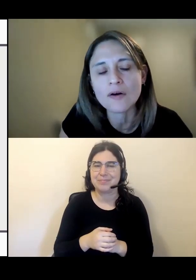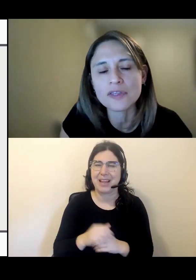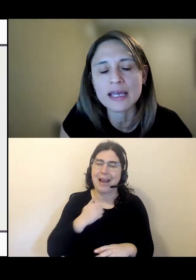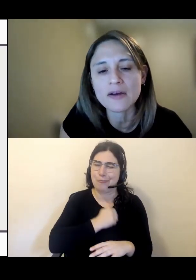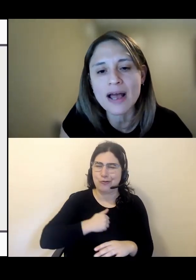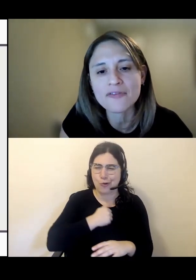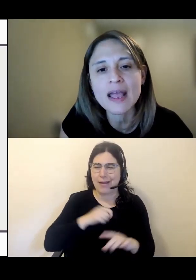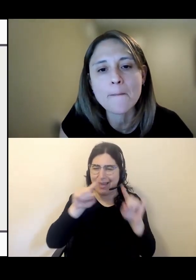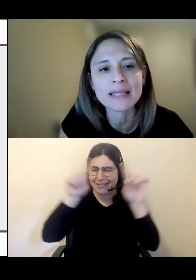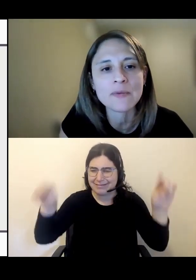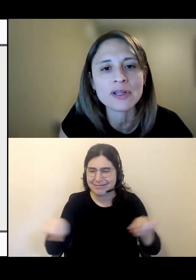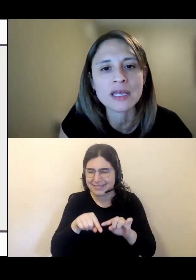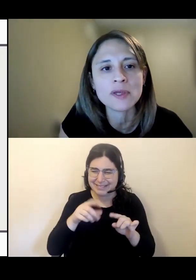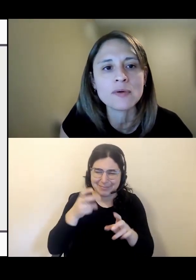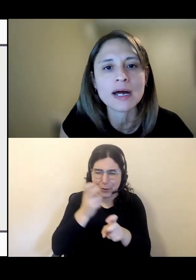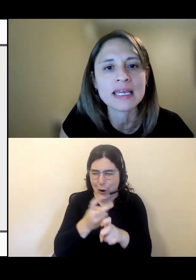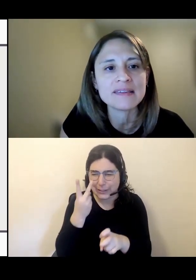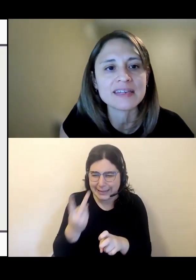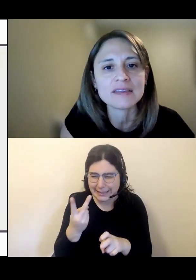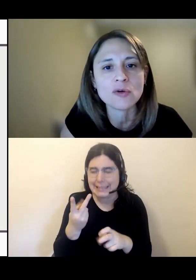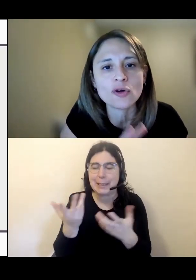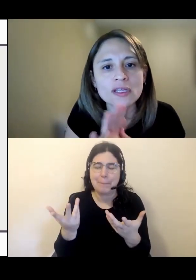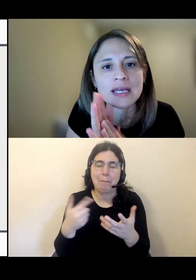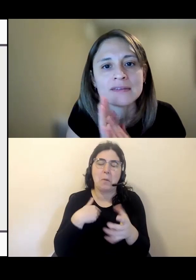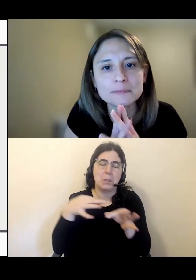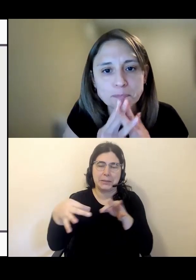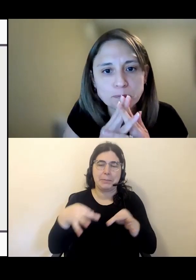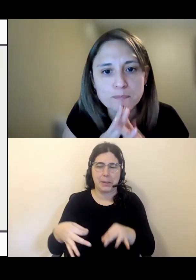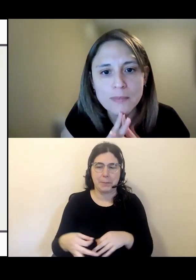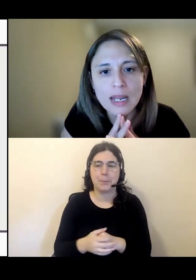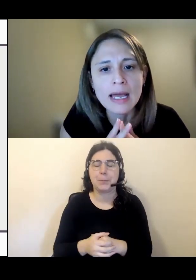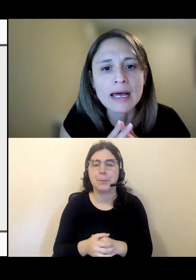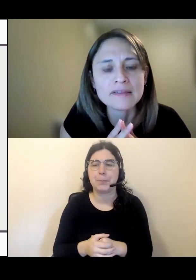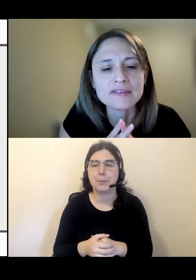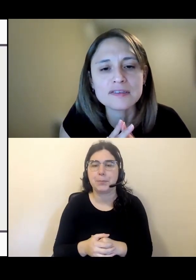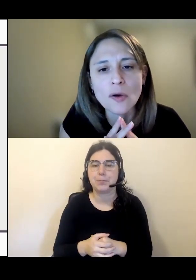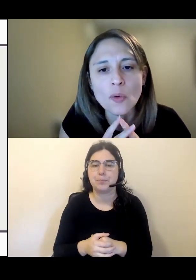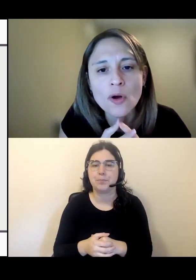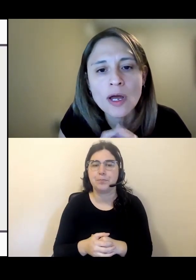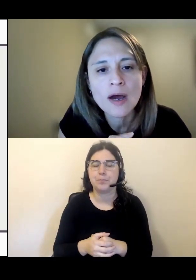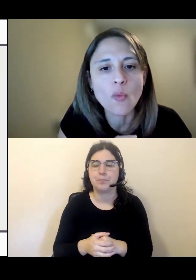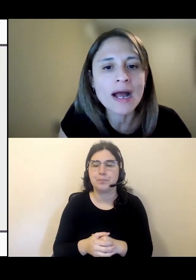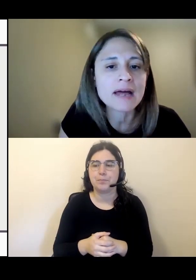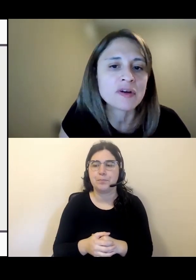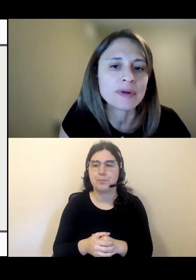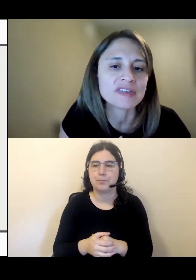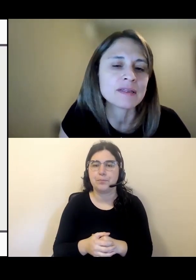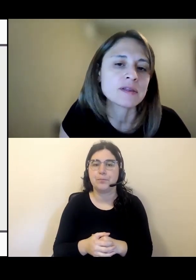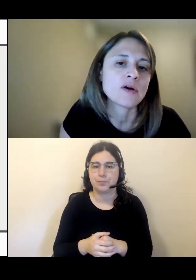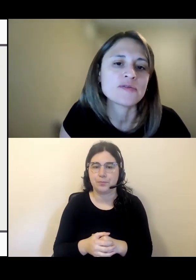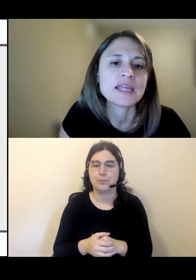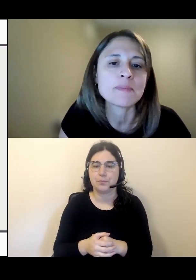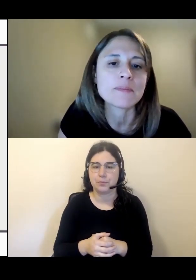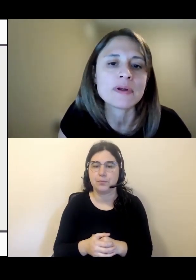quality of the graphic, but I will give you an insight of what it is. And so